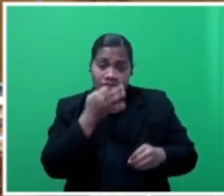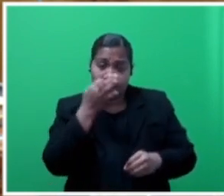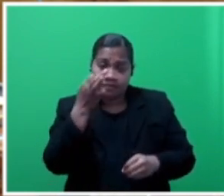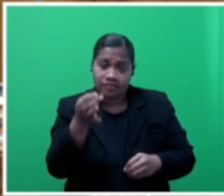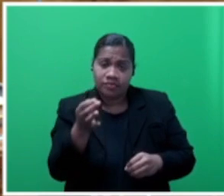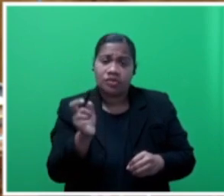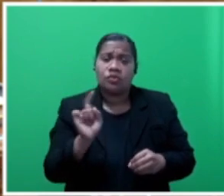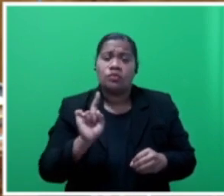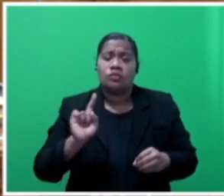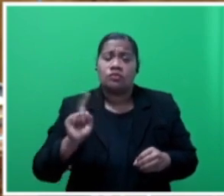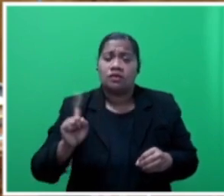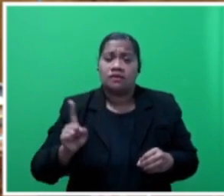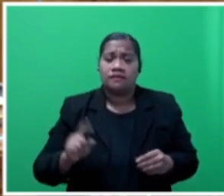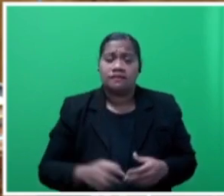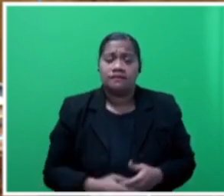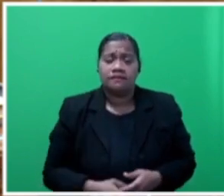what